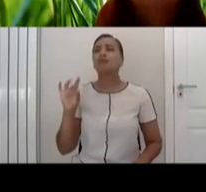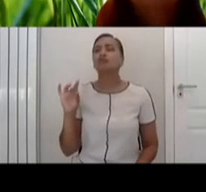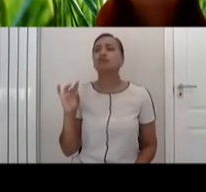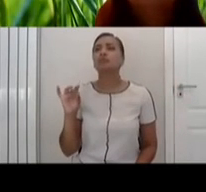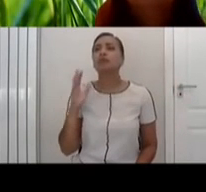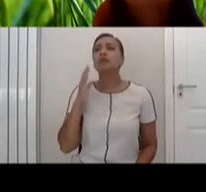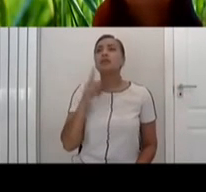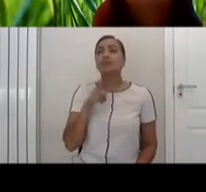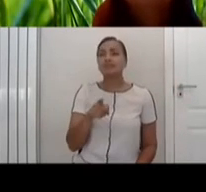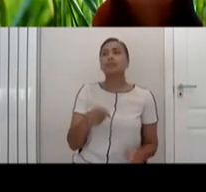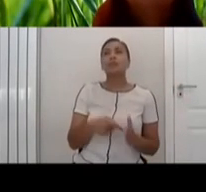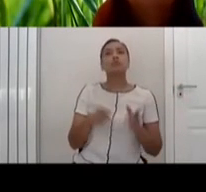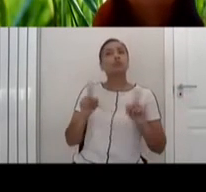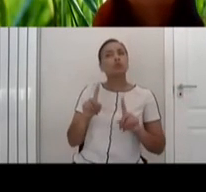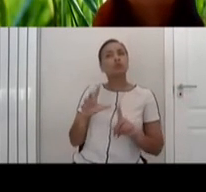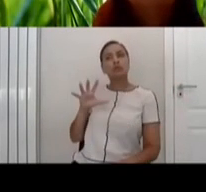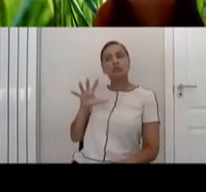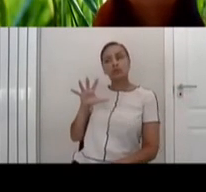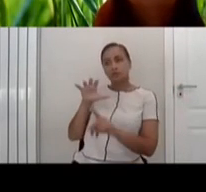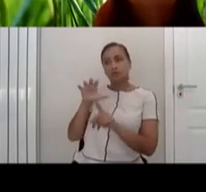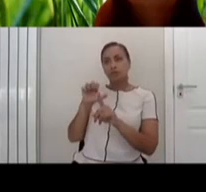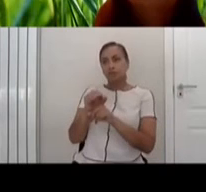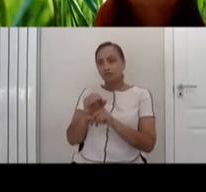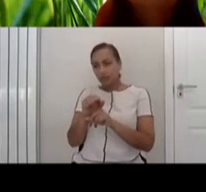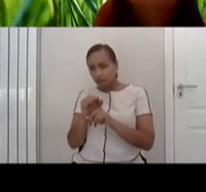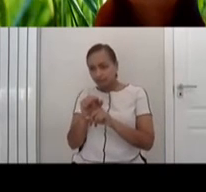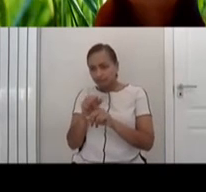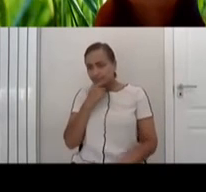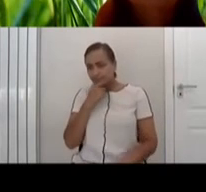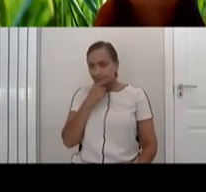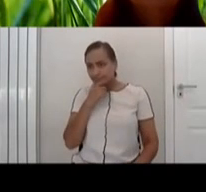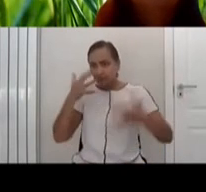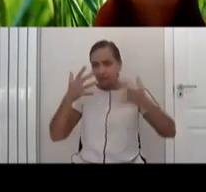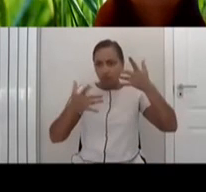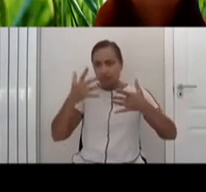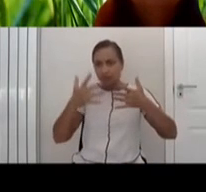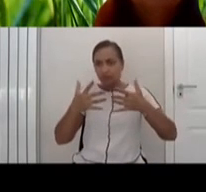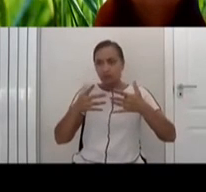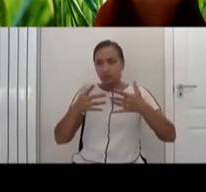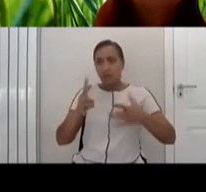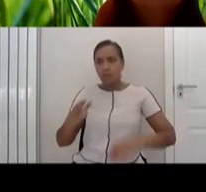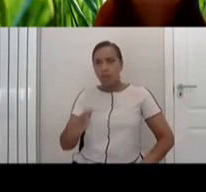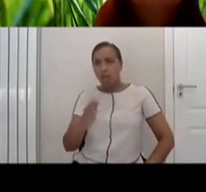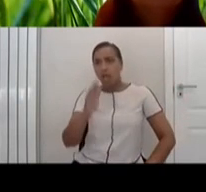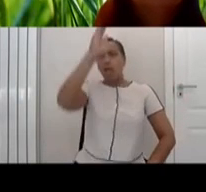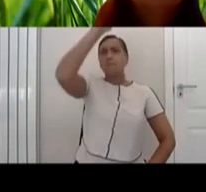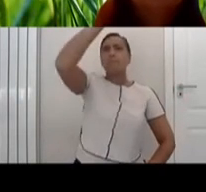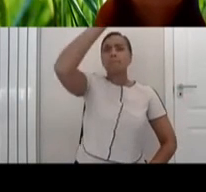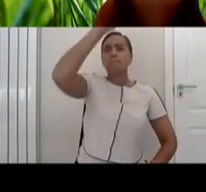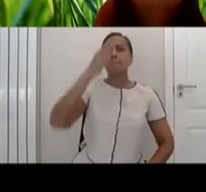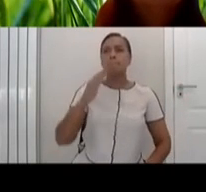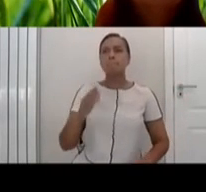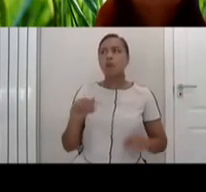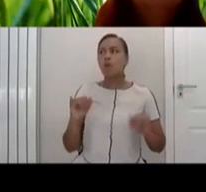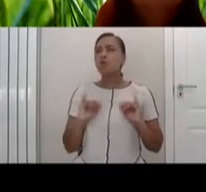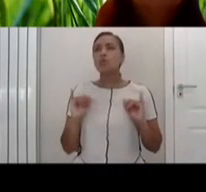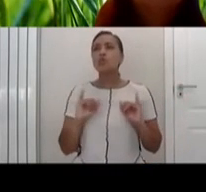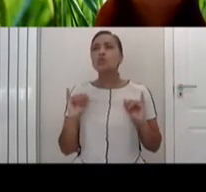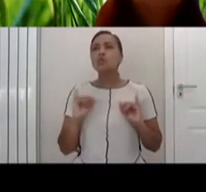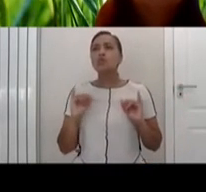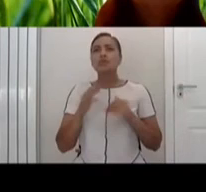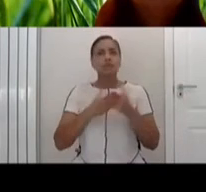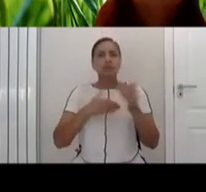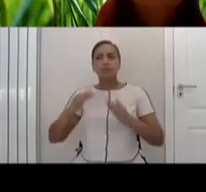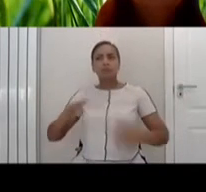when, you know, our rates start to increase, even if that's at a very small